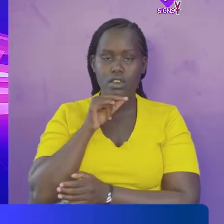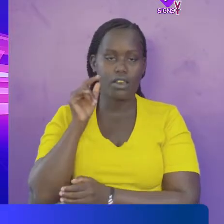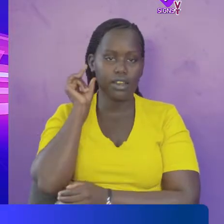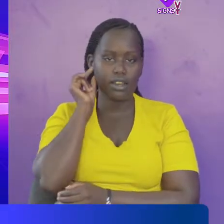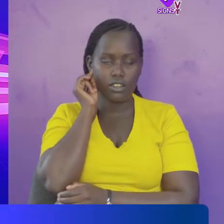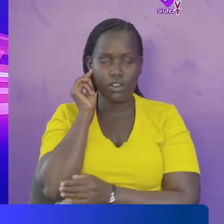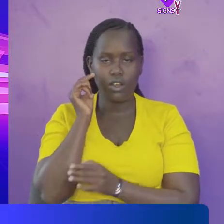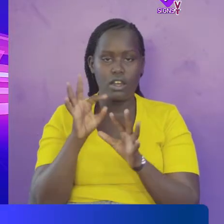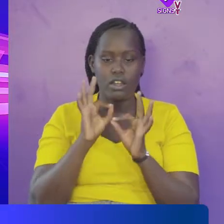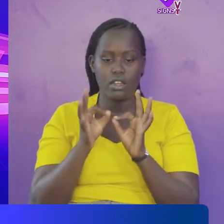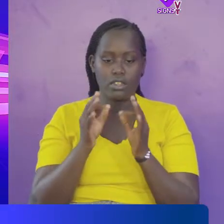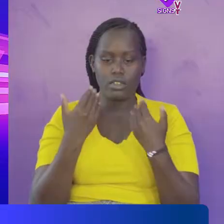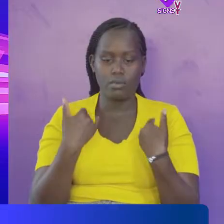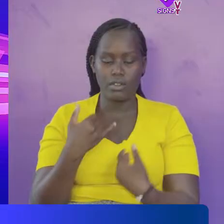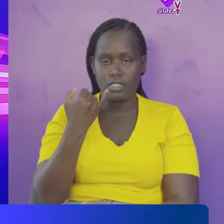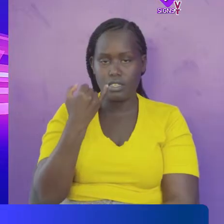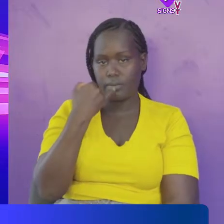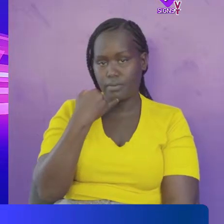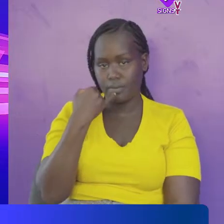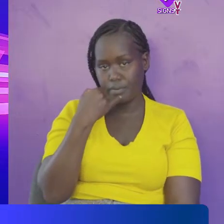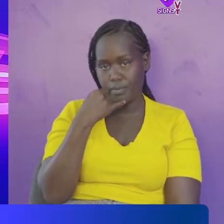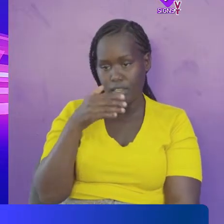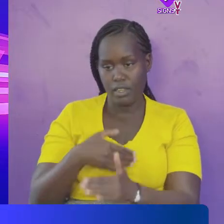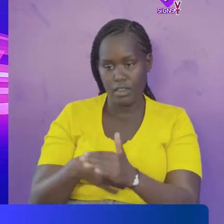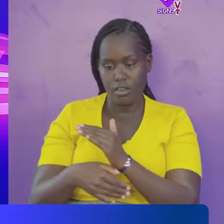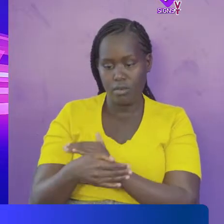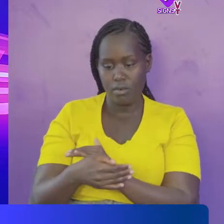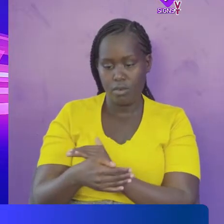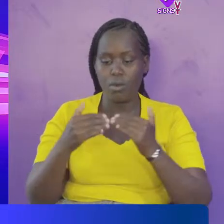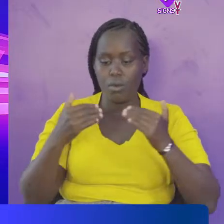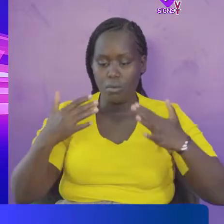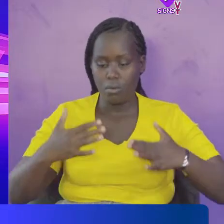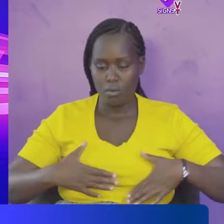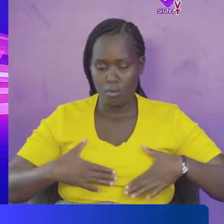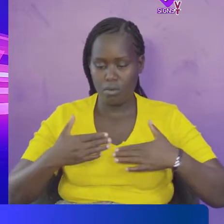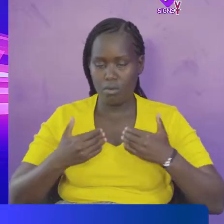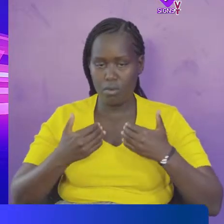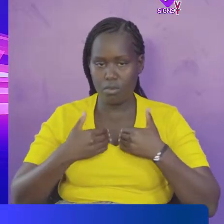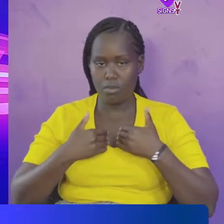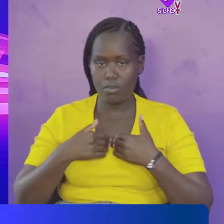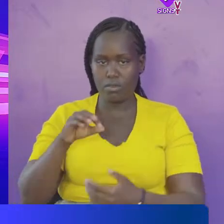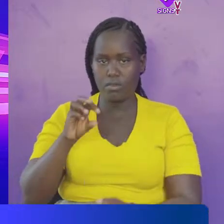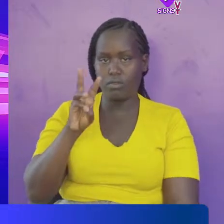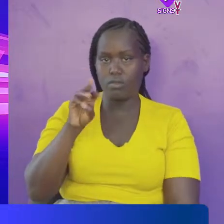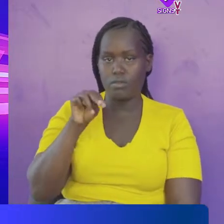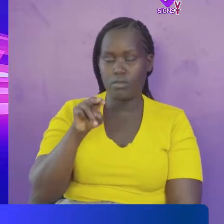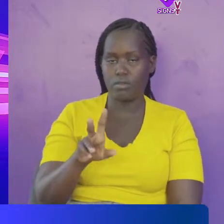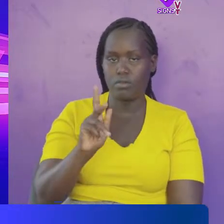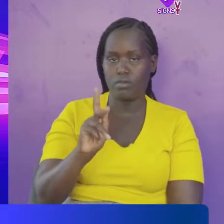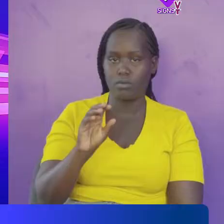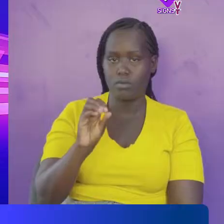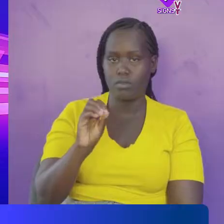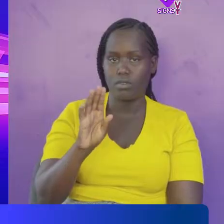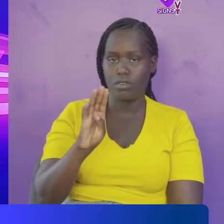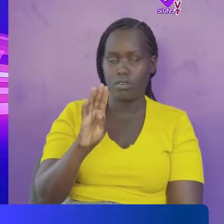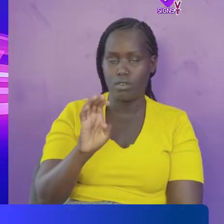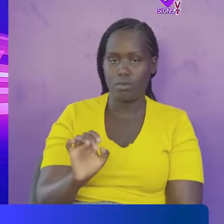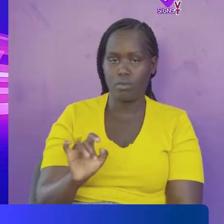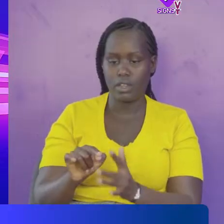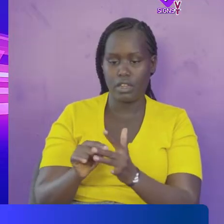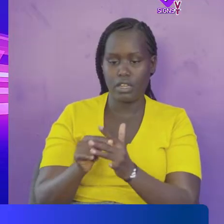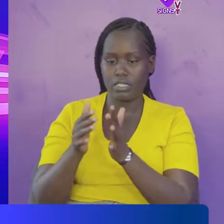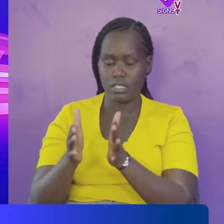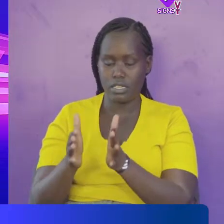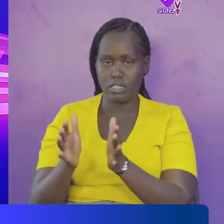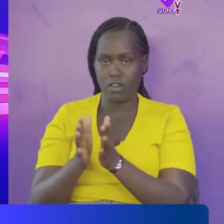interpreter, Erin Chebiwot. And this morning, we are glad to have Josfeta Mukobe. She is a founding member of the Women Challenge